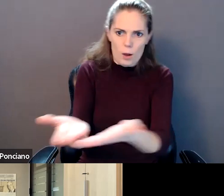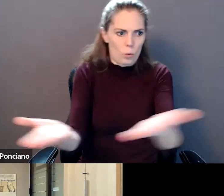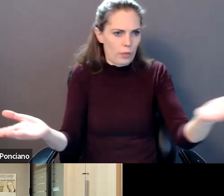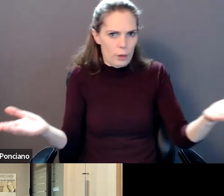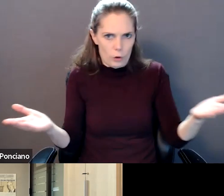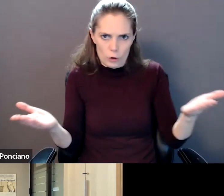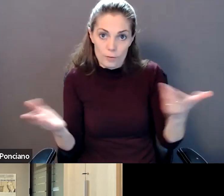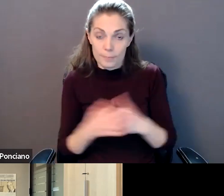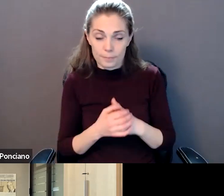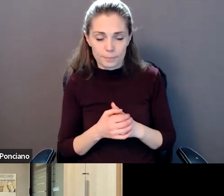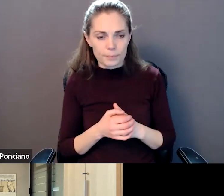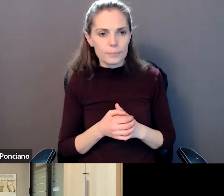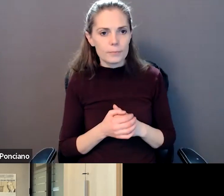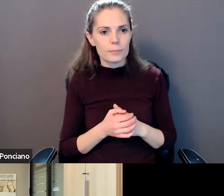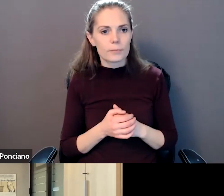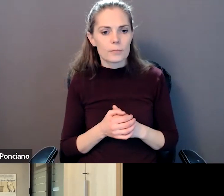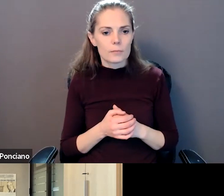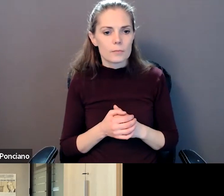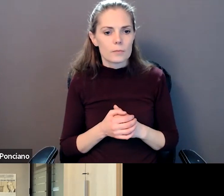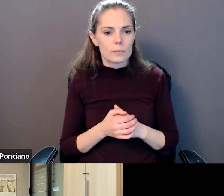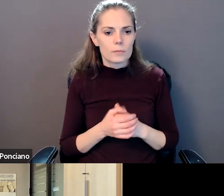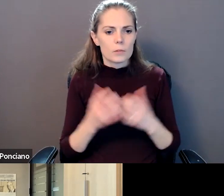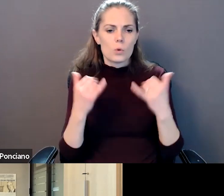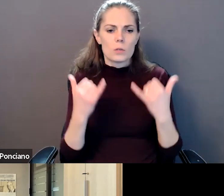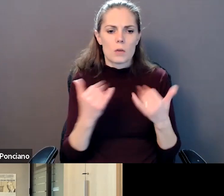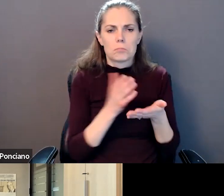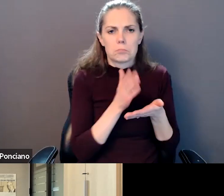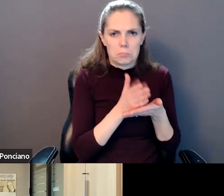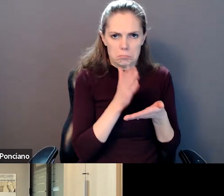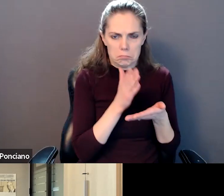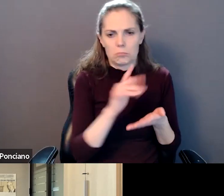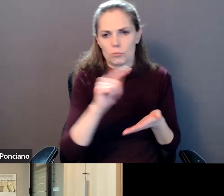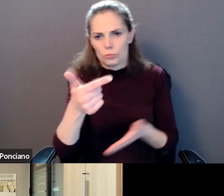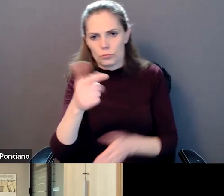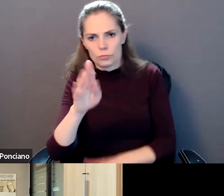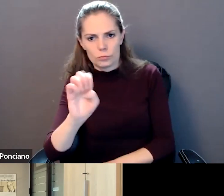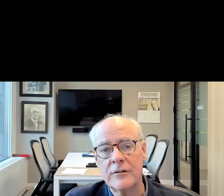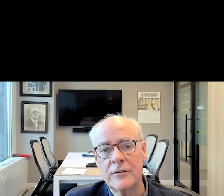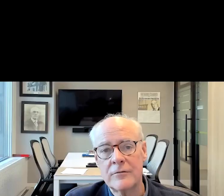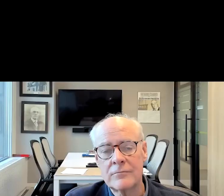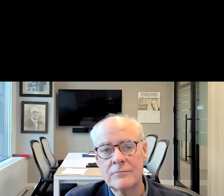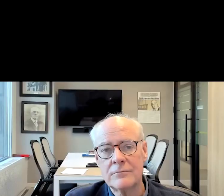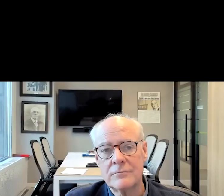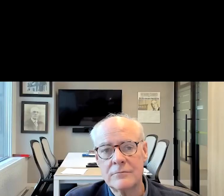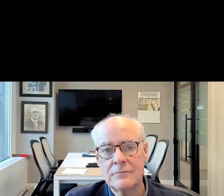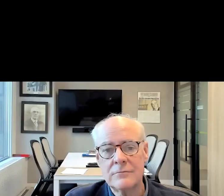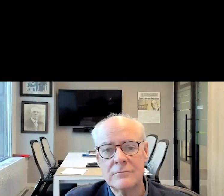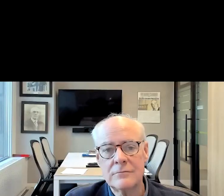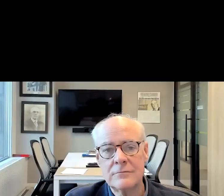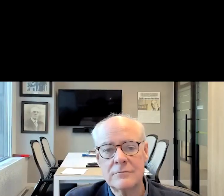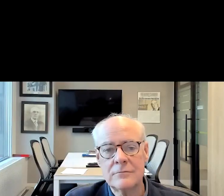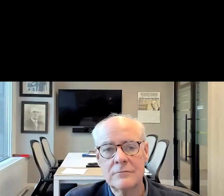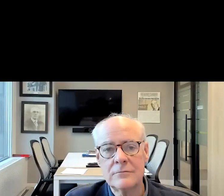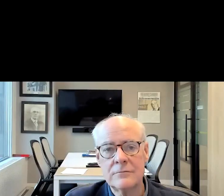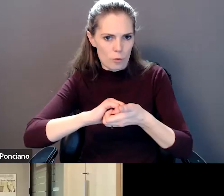this contribution. So let me stop there and turn it back to Bea to talk about some of the ways in which we might collaborate. Thanks for that, Perrin. And